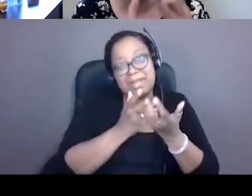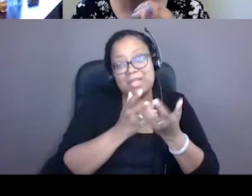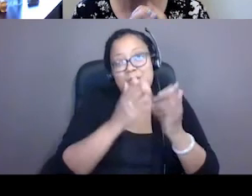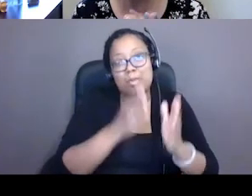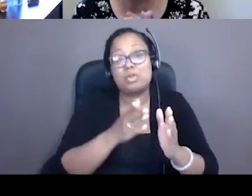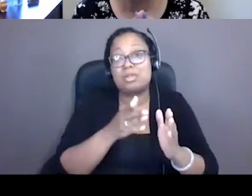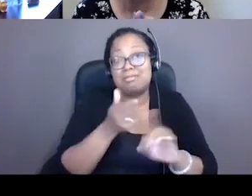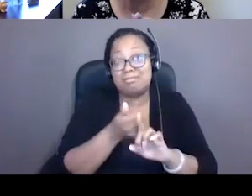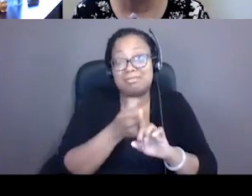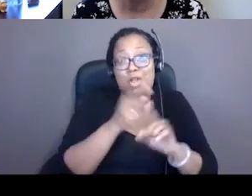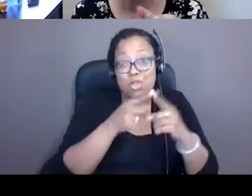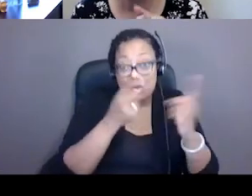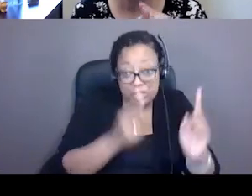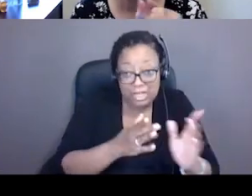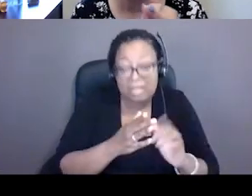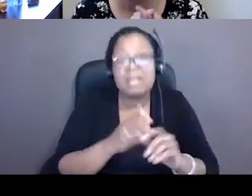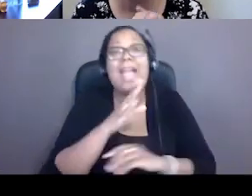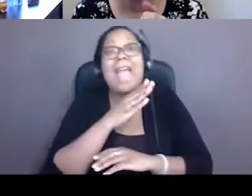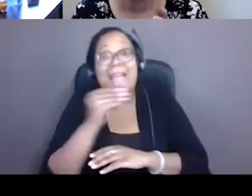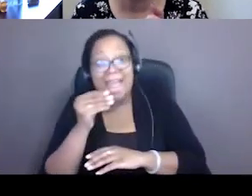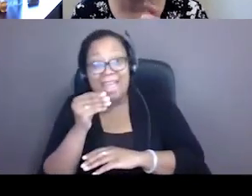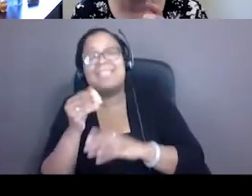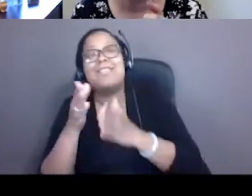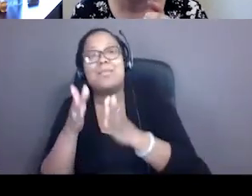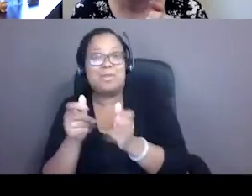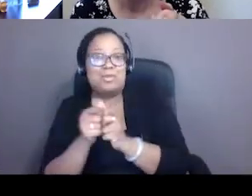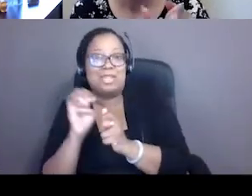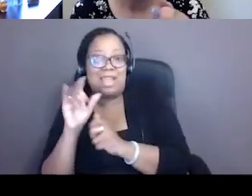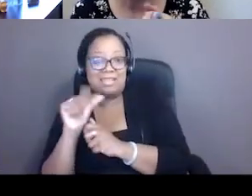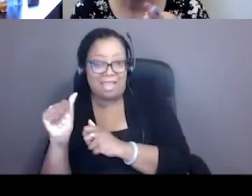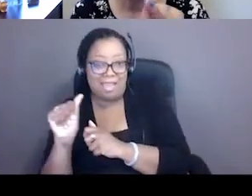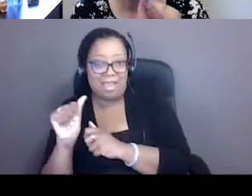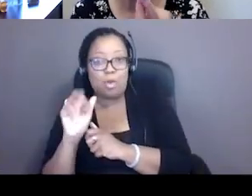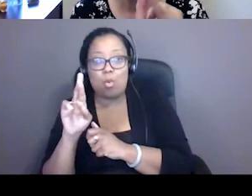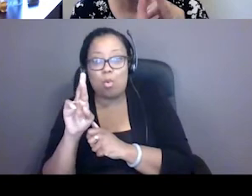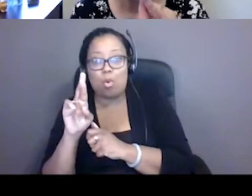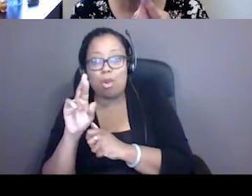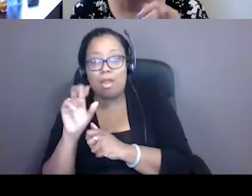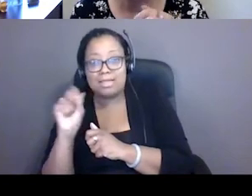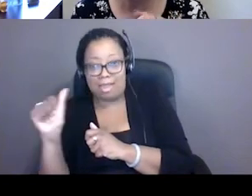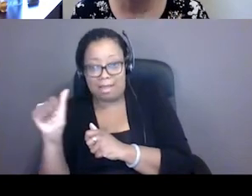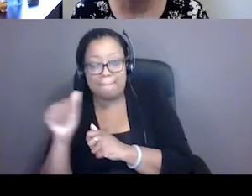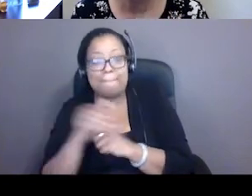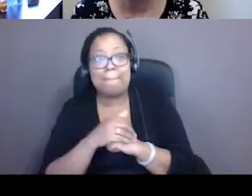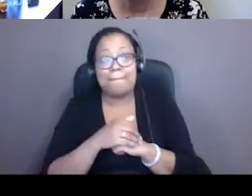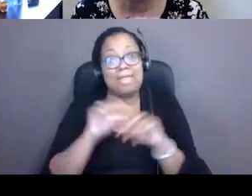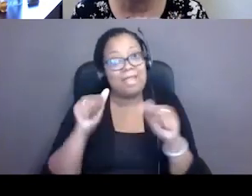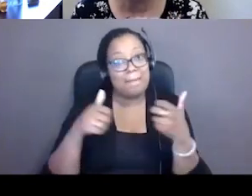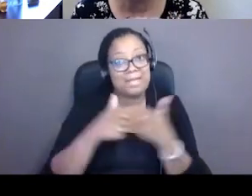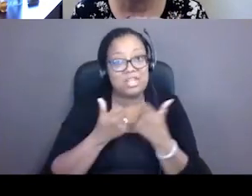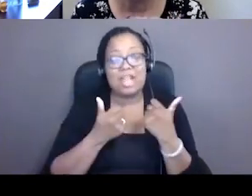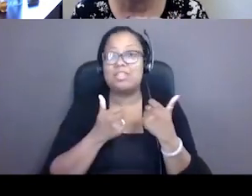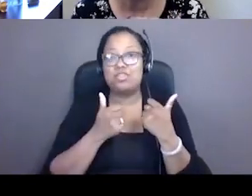allergic and they have to accommodate the person who has the ESA or the SA. So, and that can be challenging when